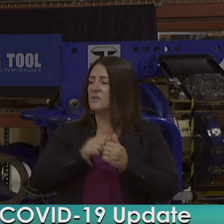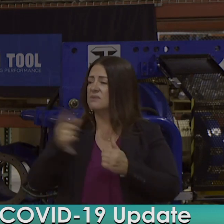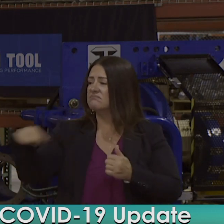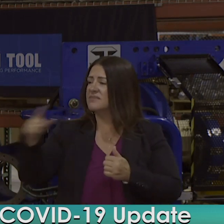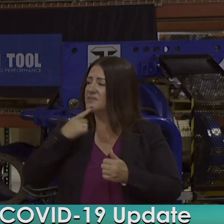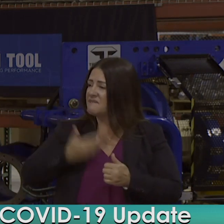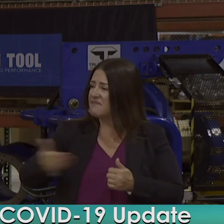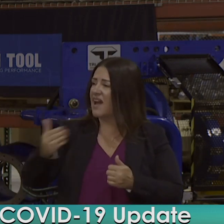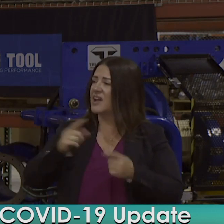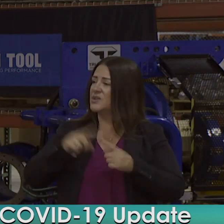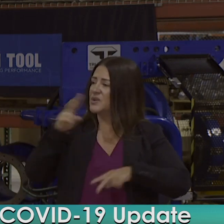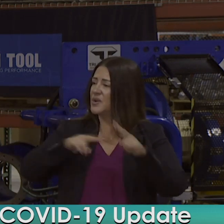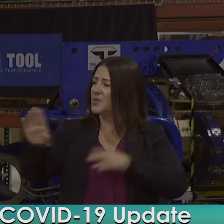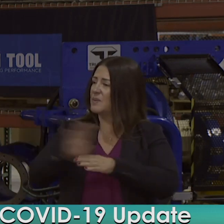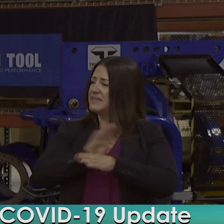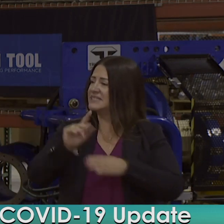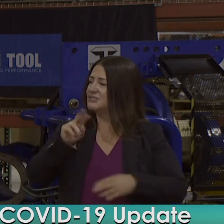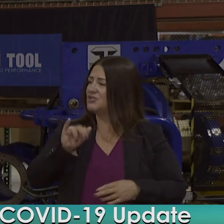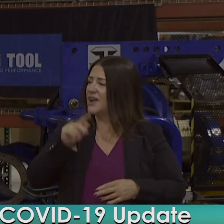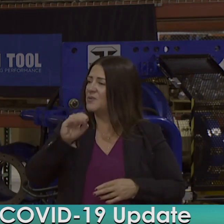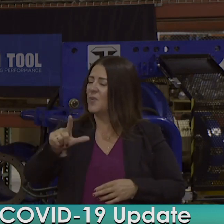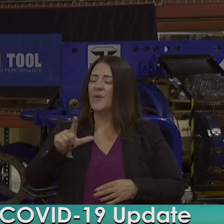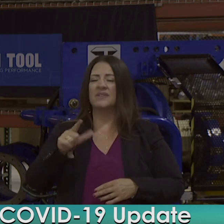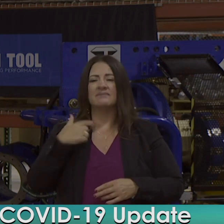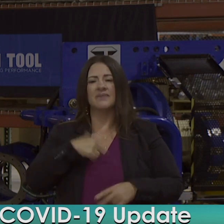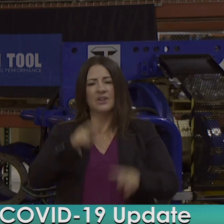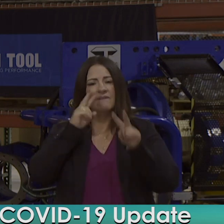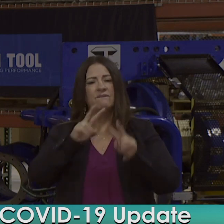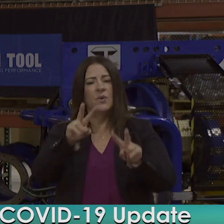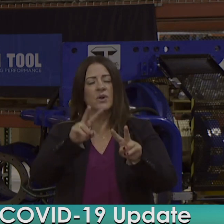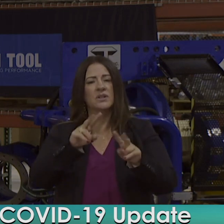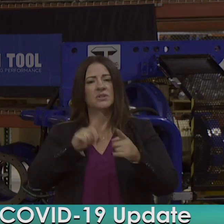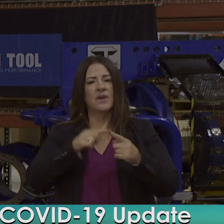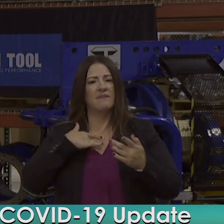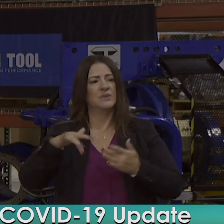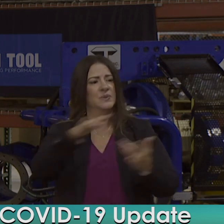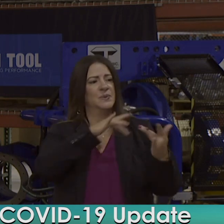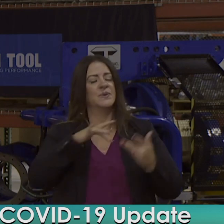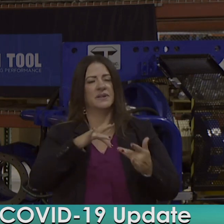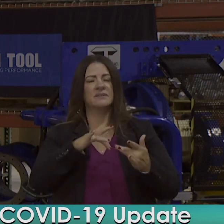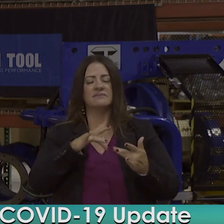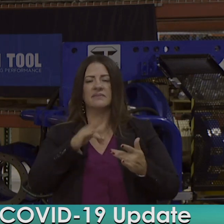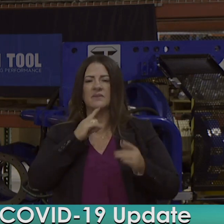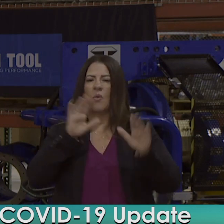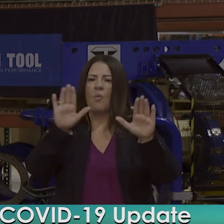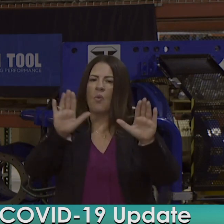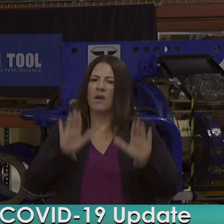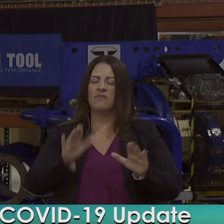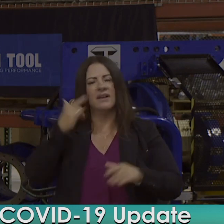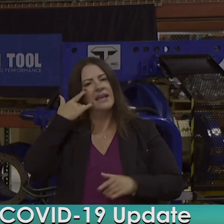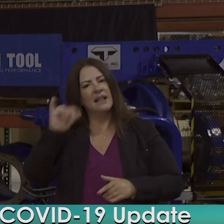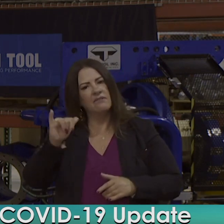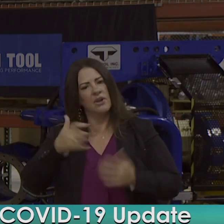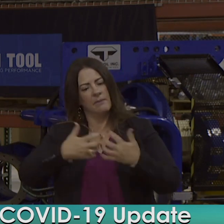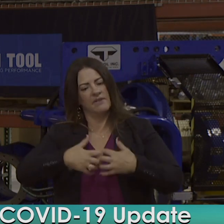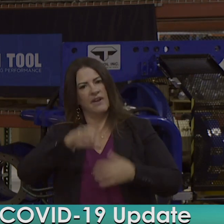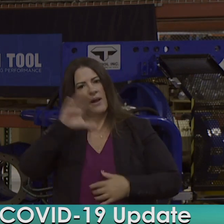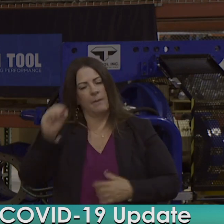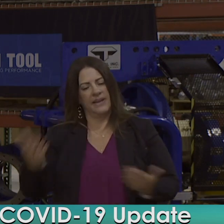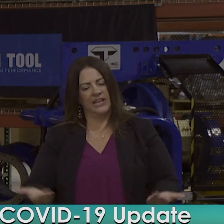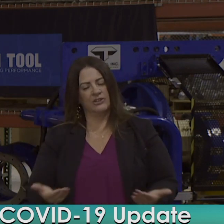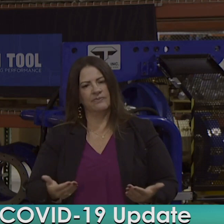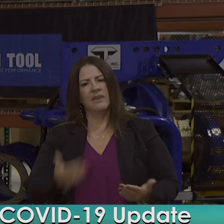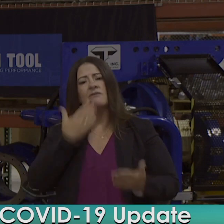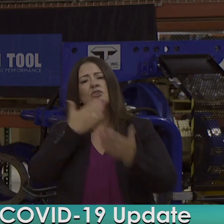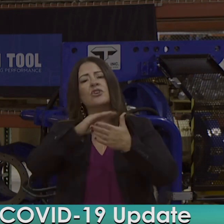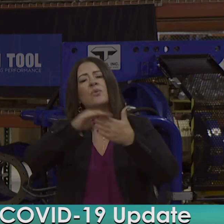here, TriTool, and now I'm looking forward to having a tour of this remarkable California manufacturer. Have a